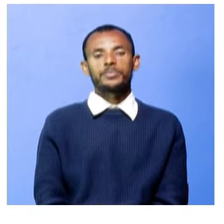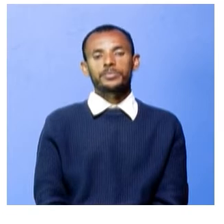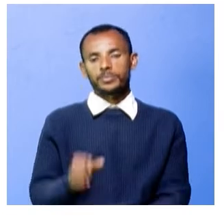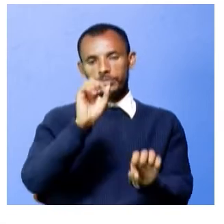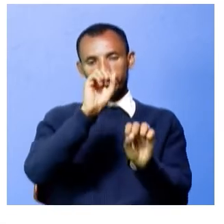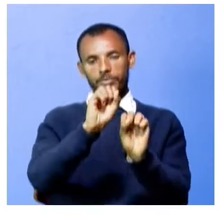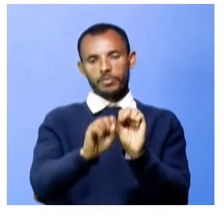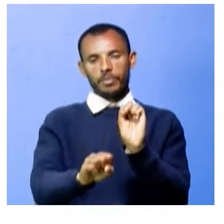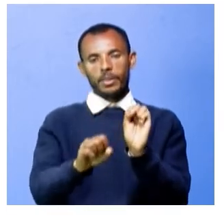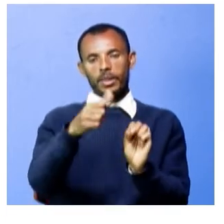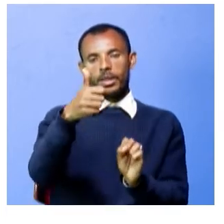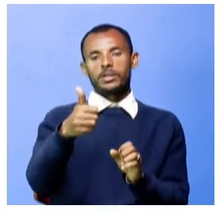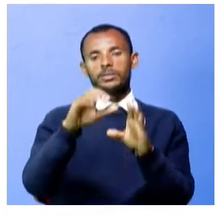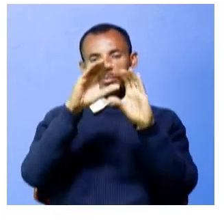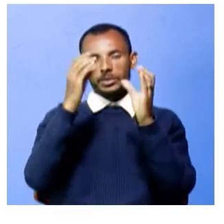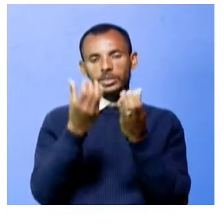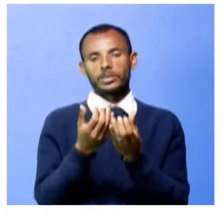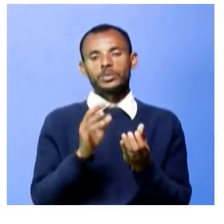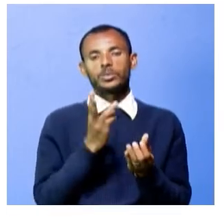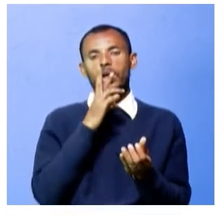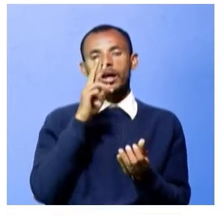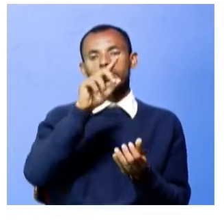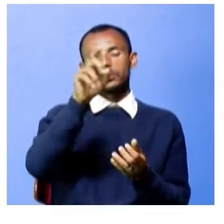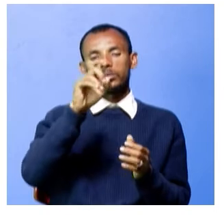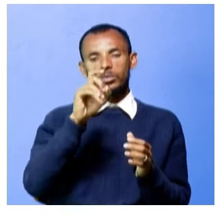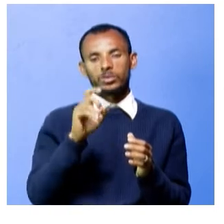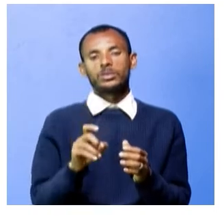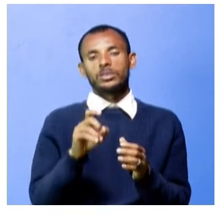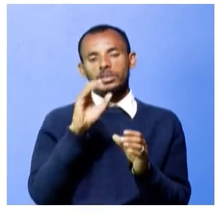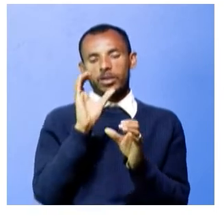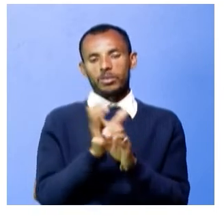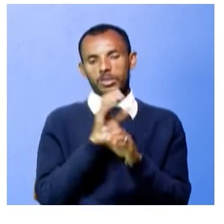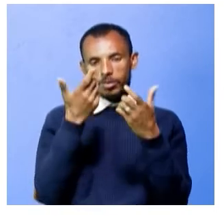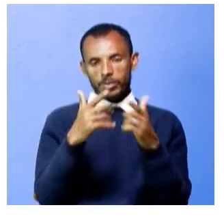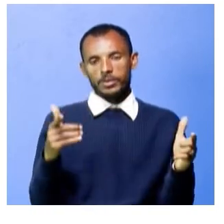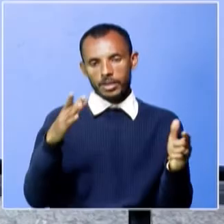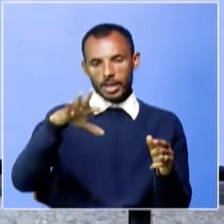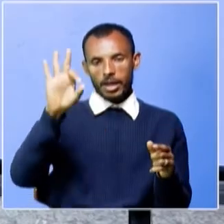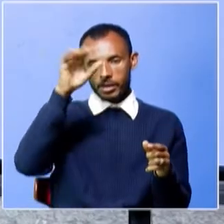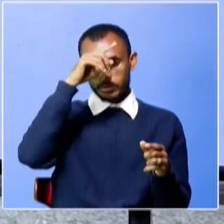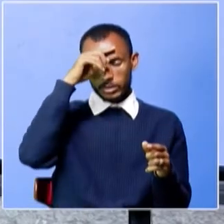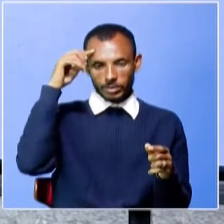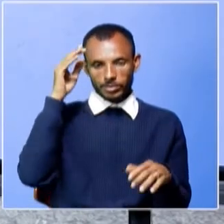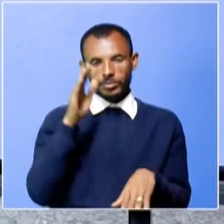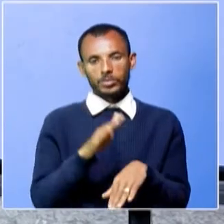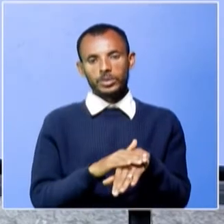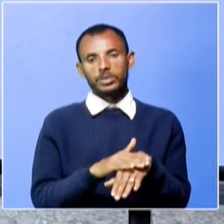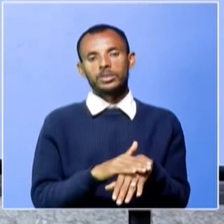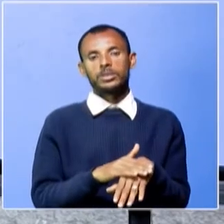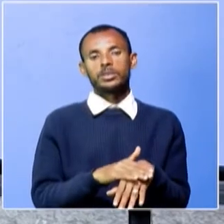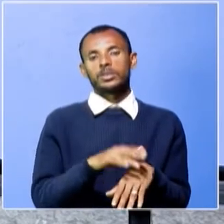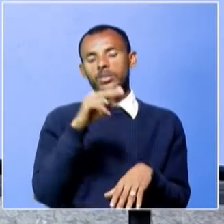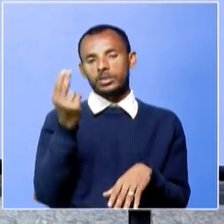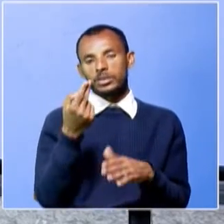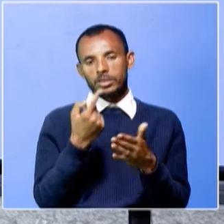so in A part we are asked to calculate the probability of getting black ball. I'm using